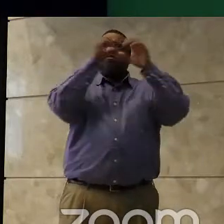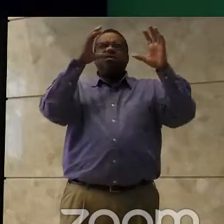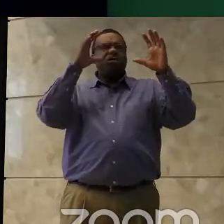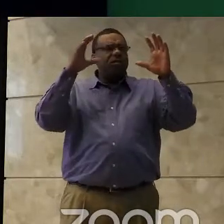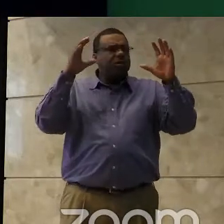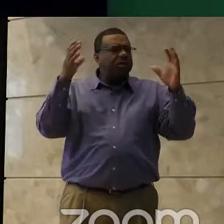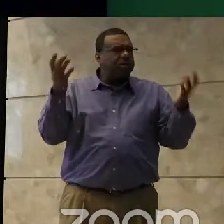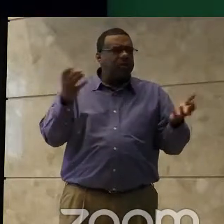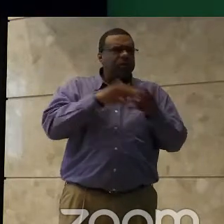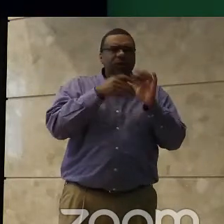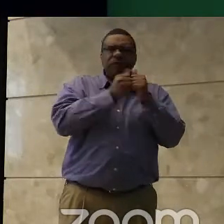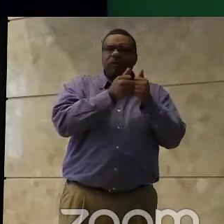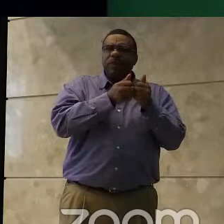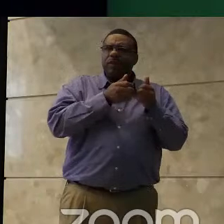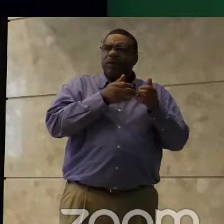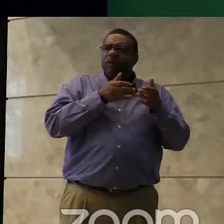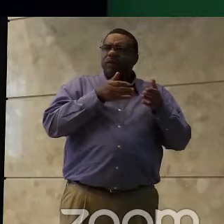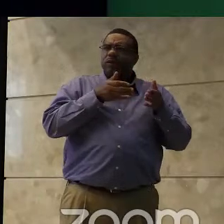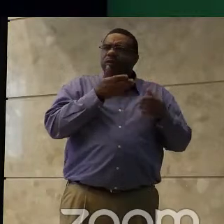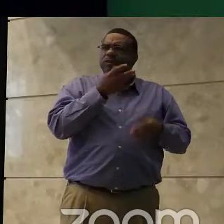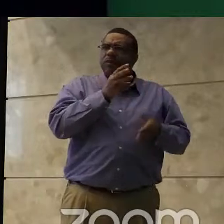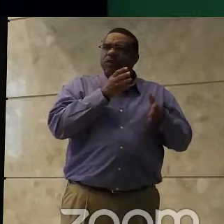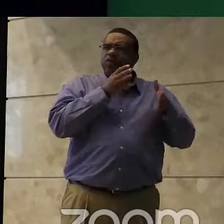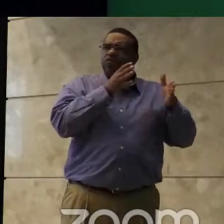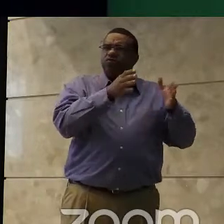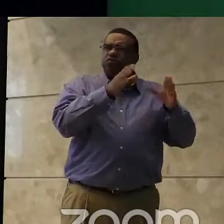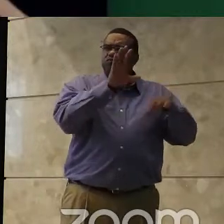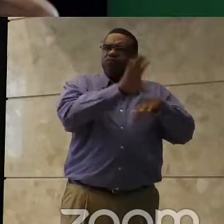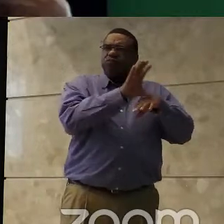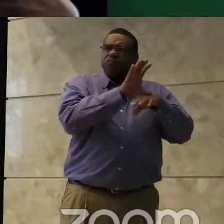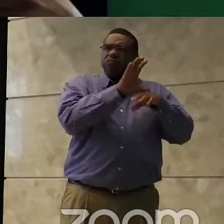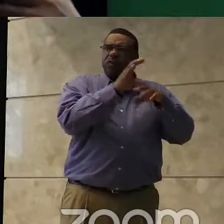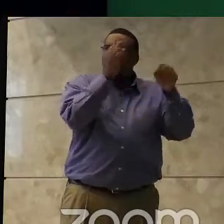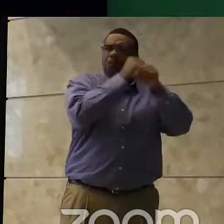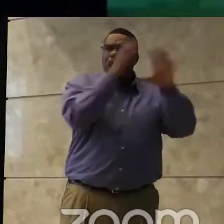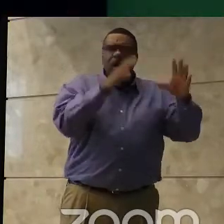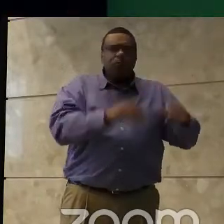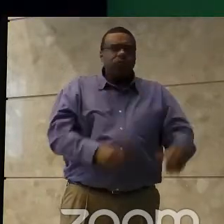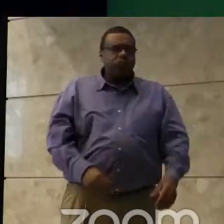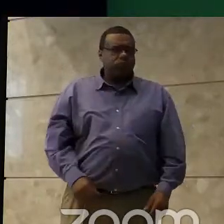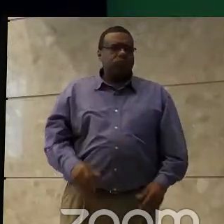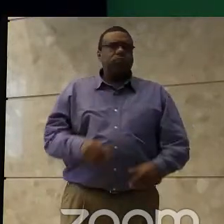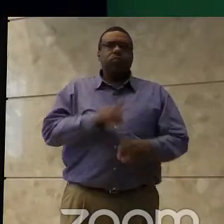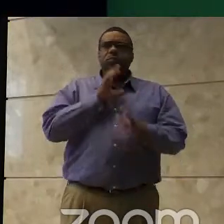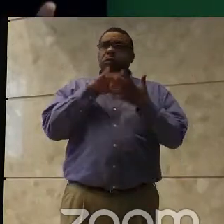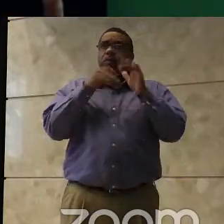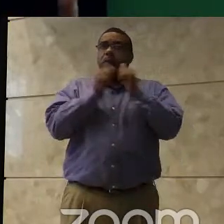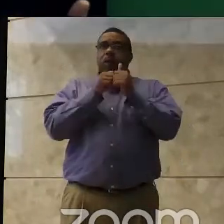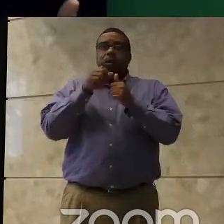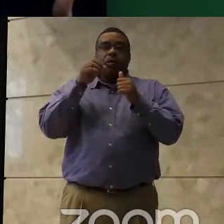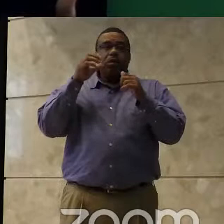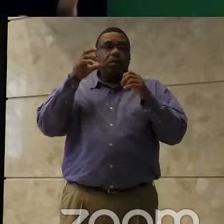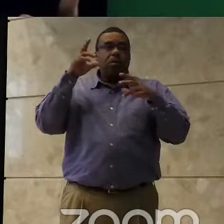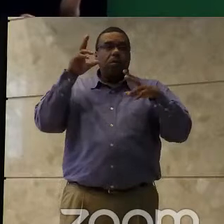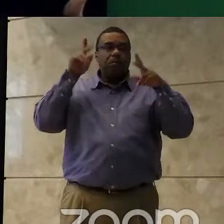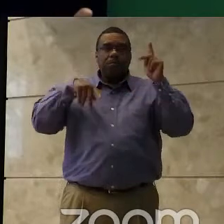Street has just been bombed. And you heard that gasp. Now,